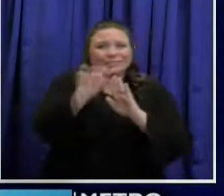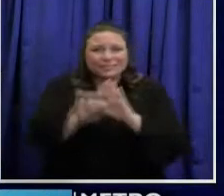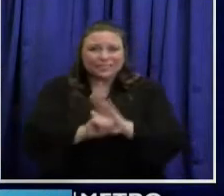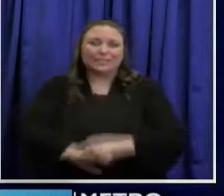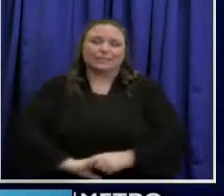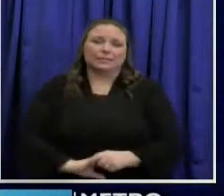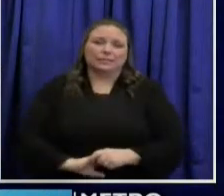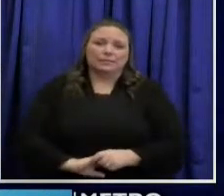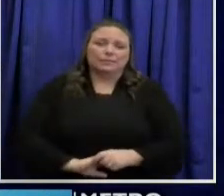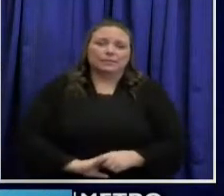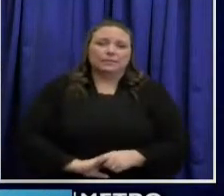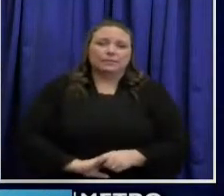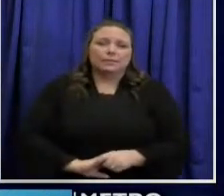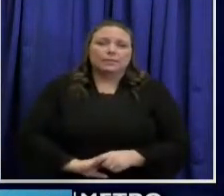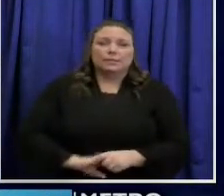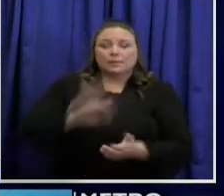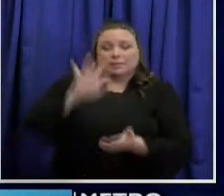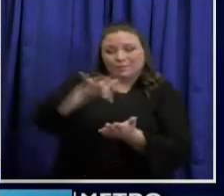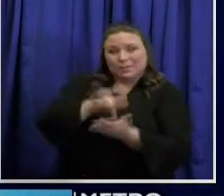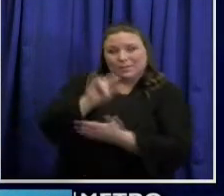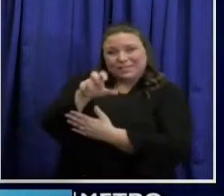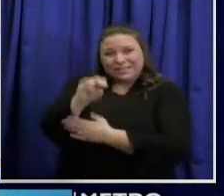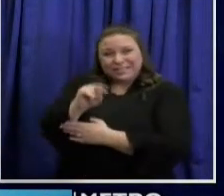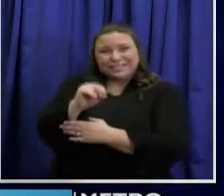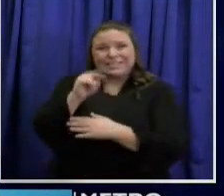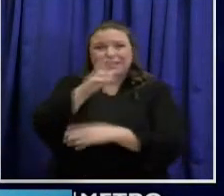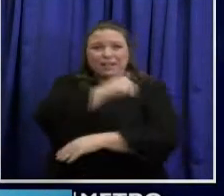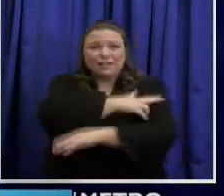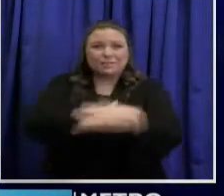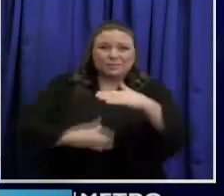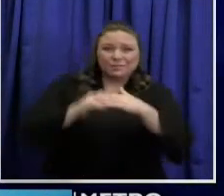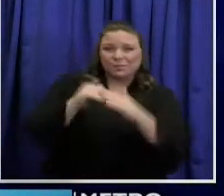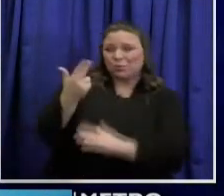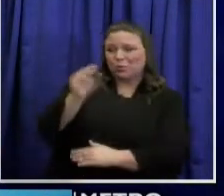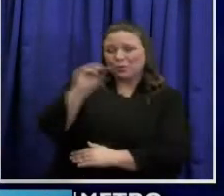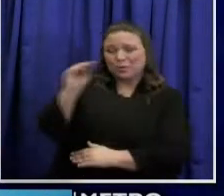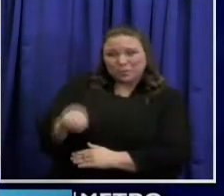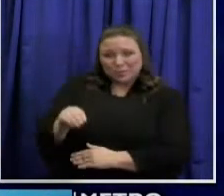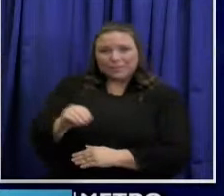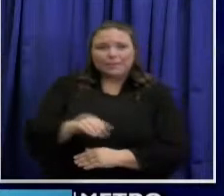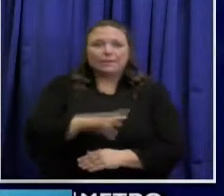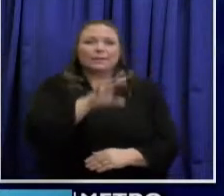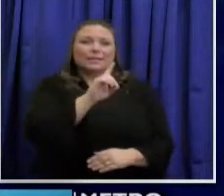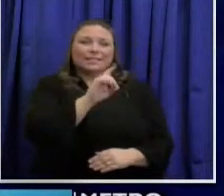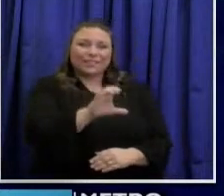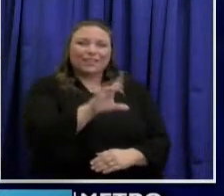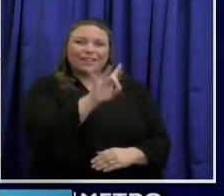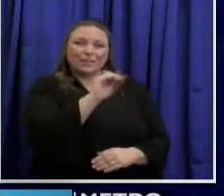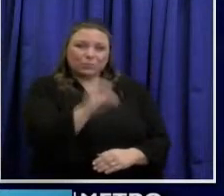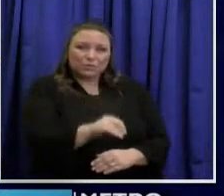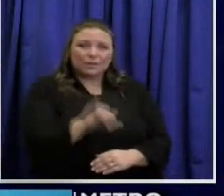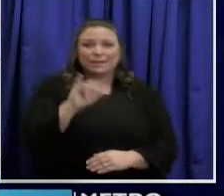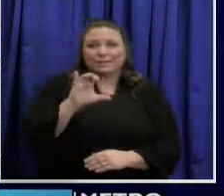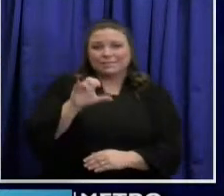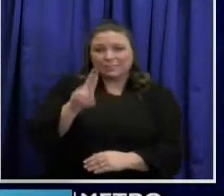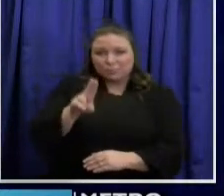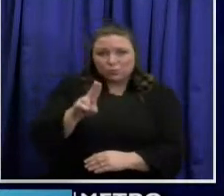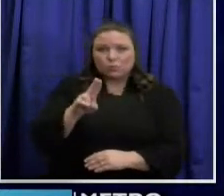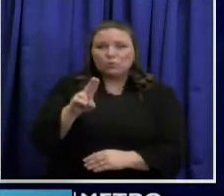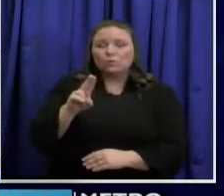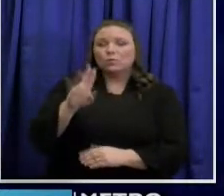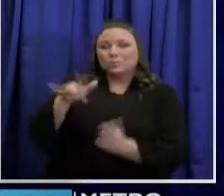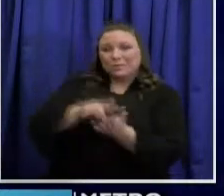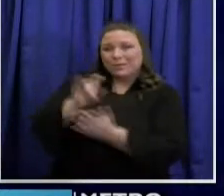region. Middle Tennessee hospital capacity today is at 13% and Davidson County at 8%. And ICU capacity in Middle Tennessee is